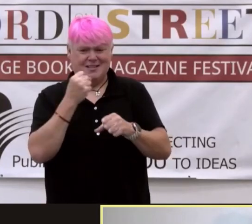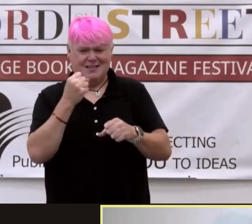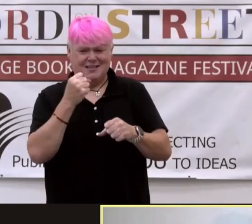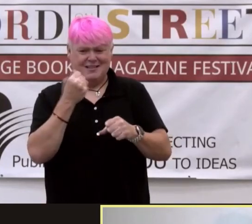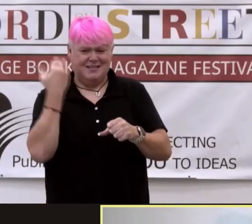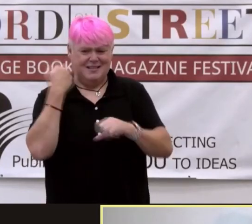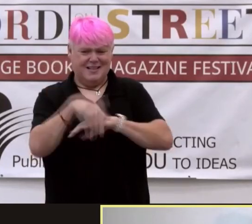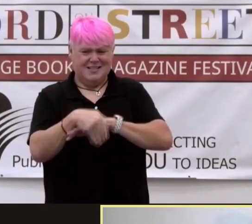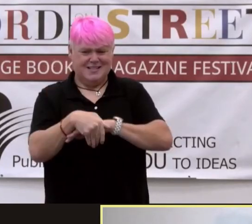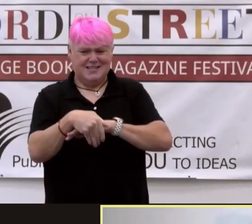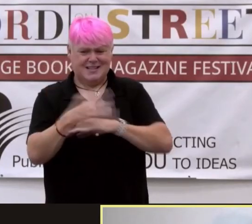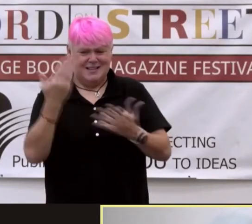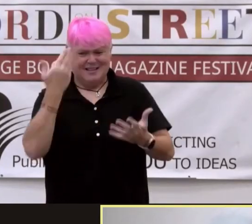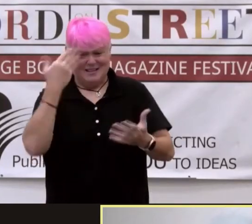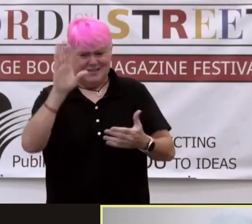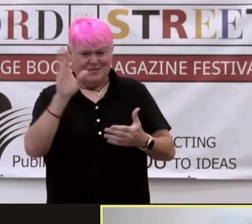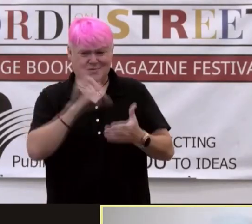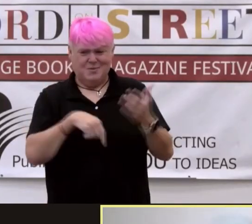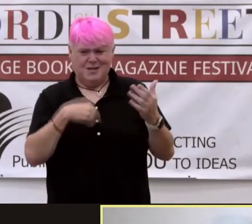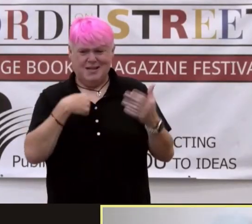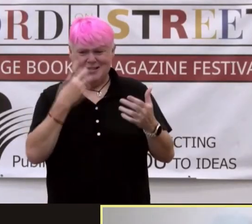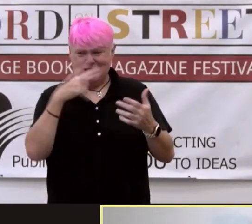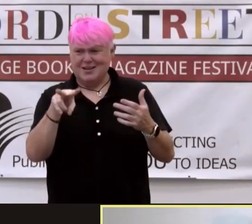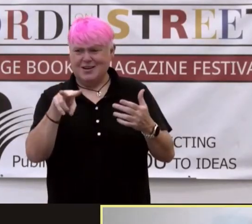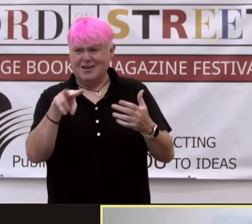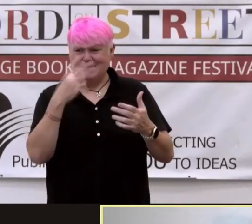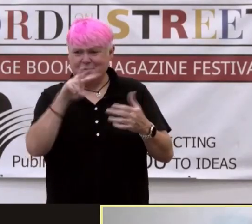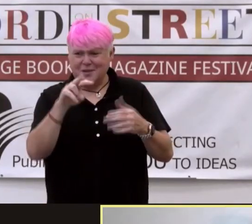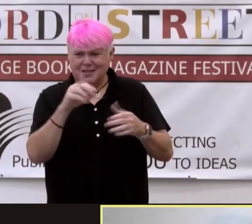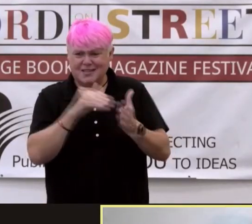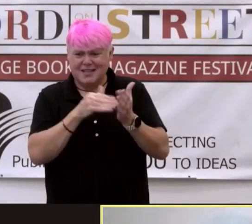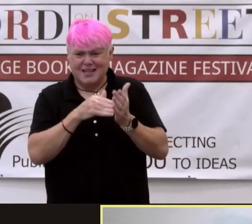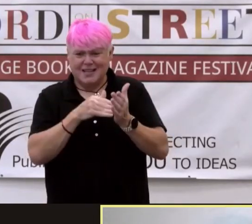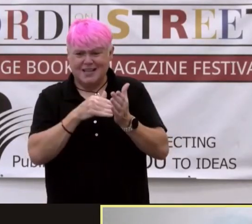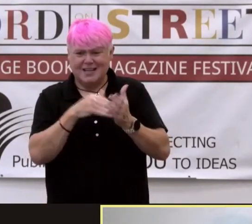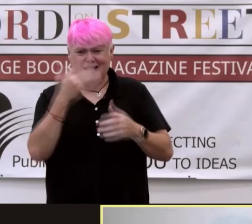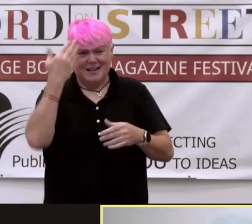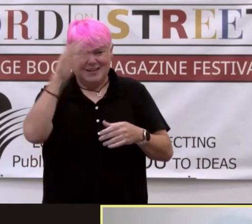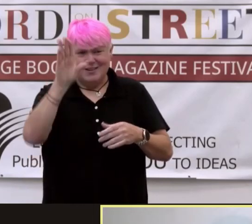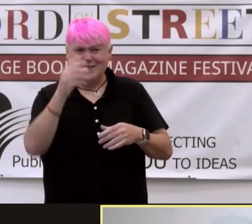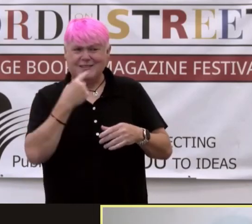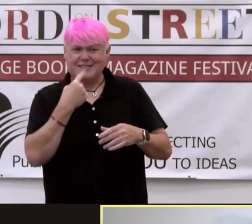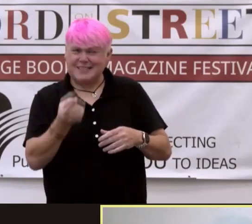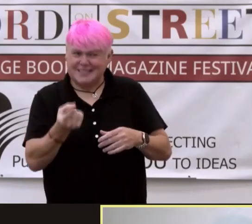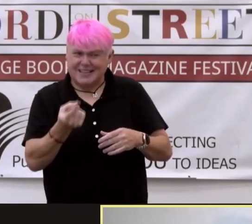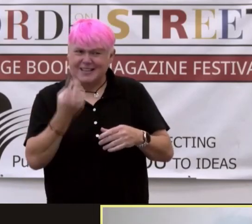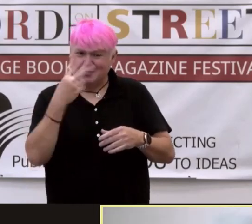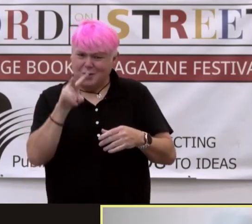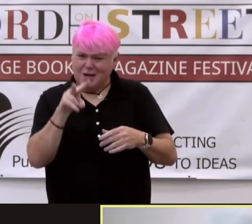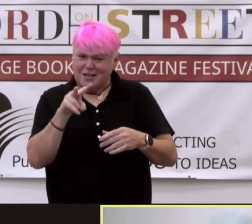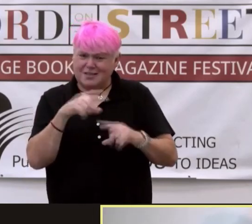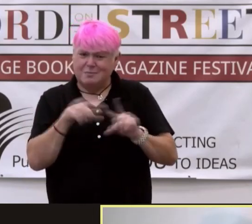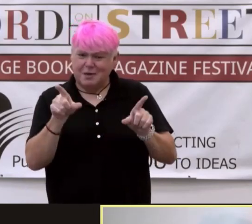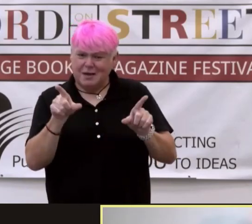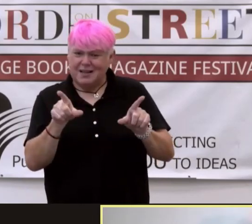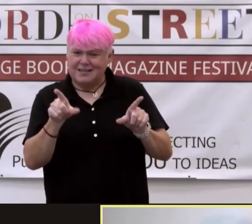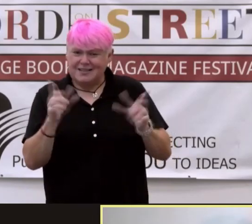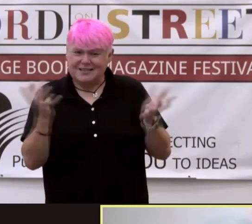feelings. I don't know what I saw. I have to see it again. I don't know if I recommend it, but this might become my life. I don't know.